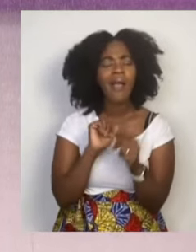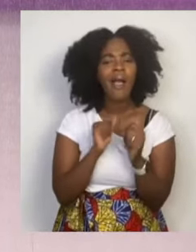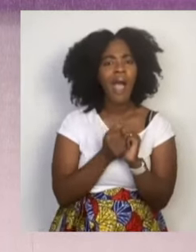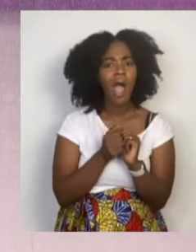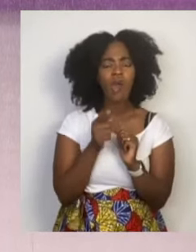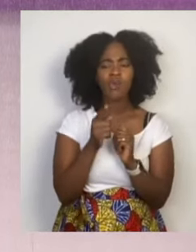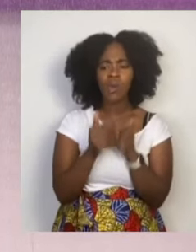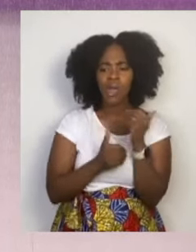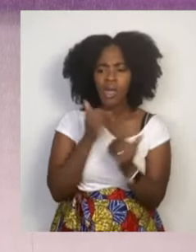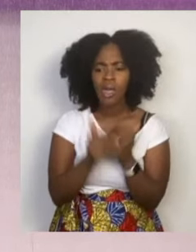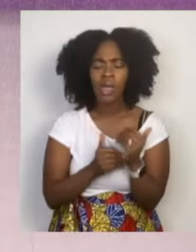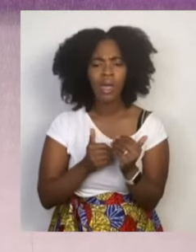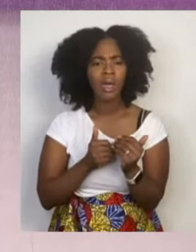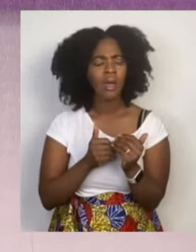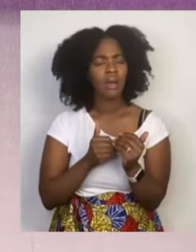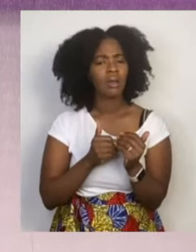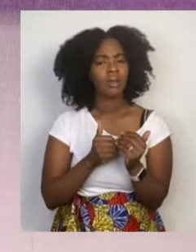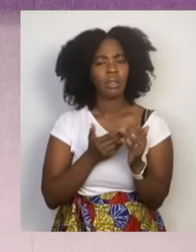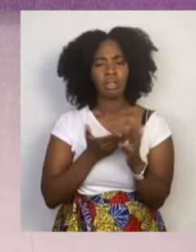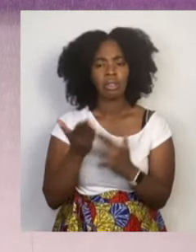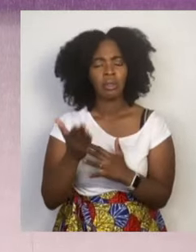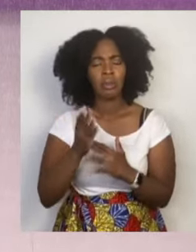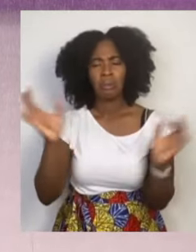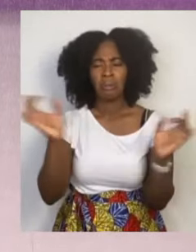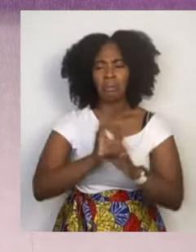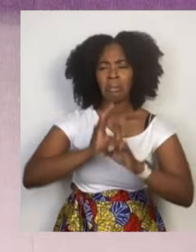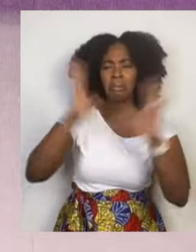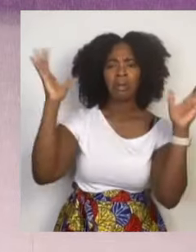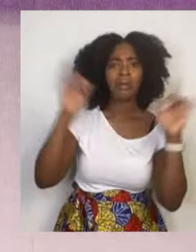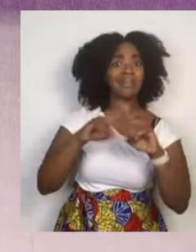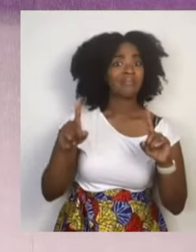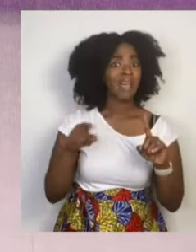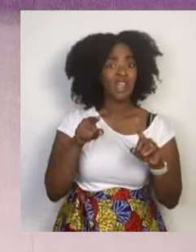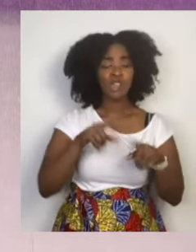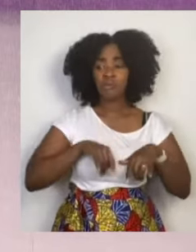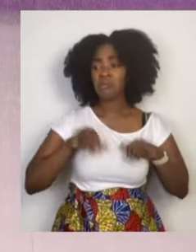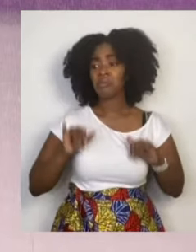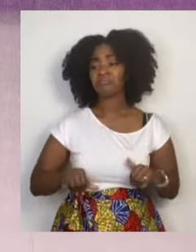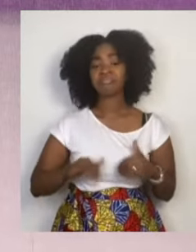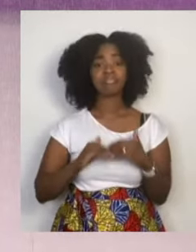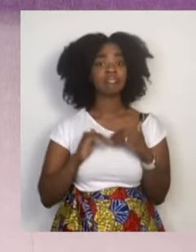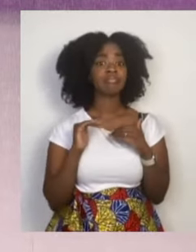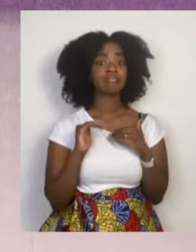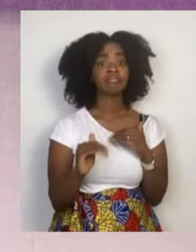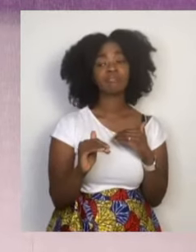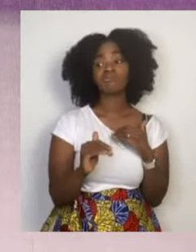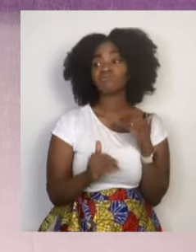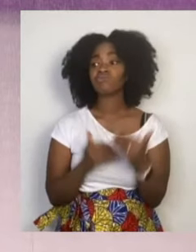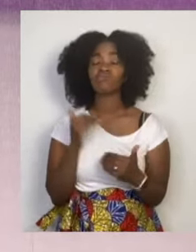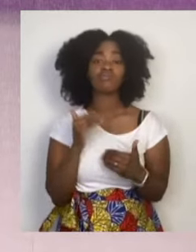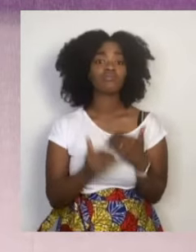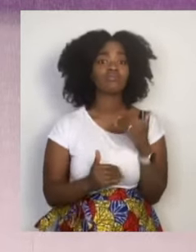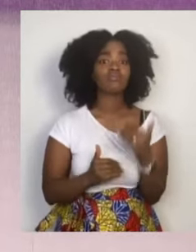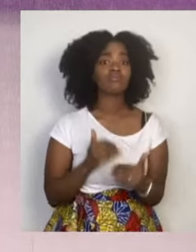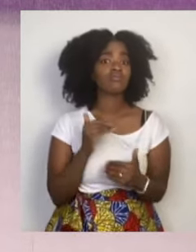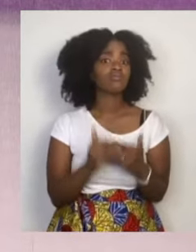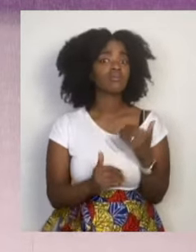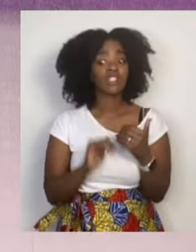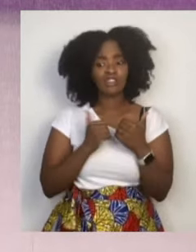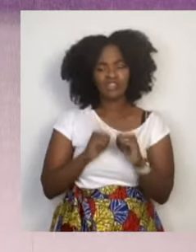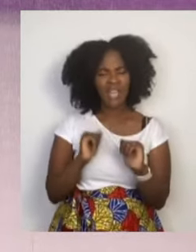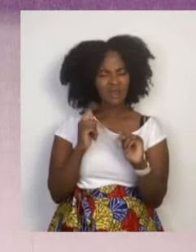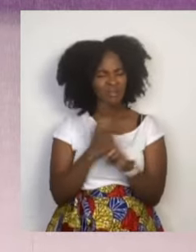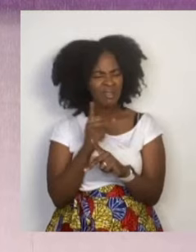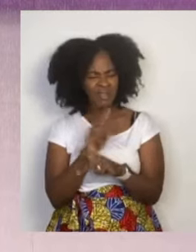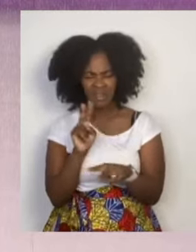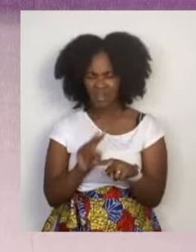you're going through, but you're not falling apart. They're trying to figure out how are you so cool? How are you so calm? How are